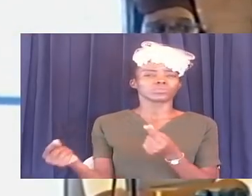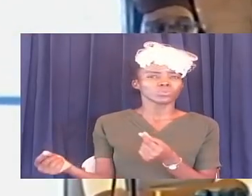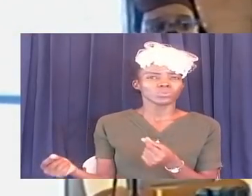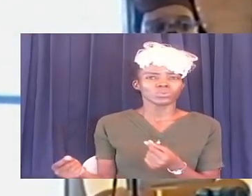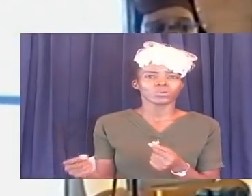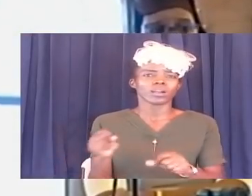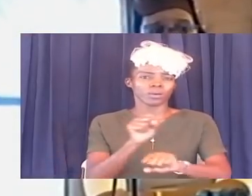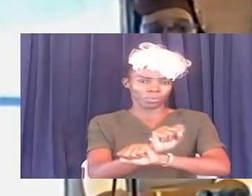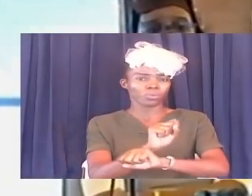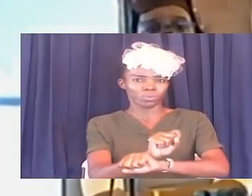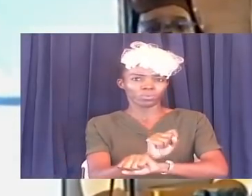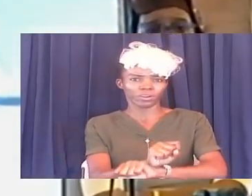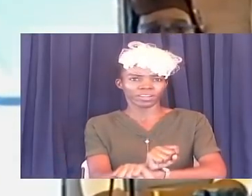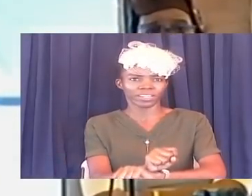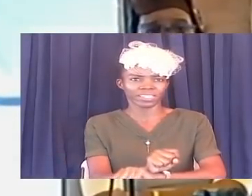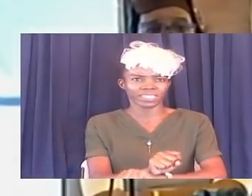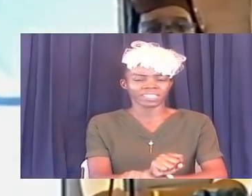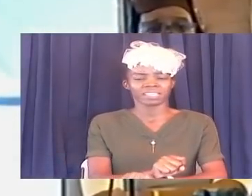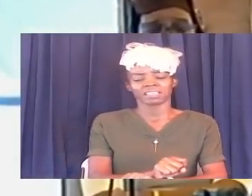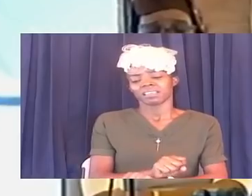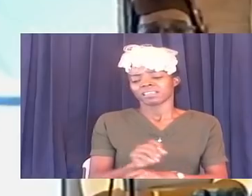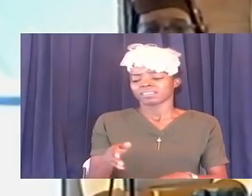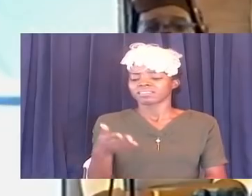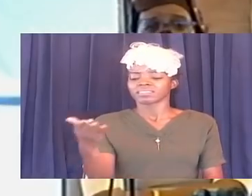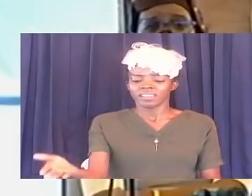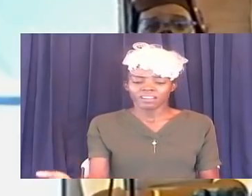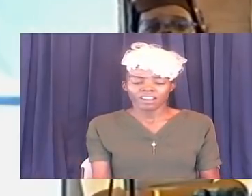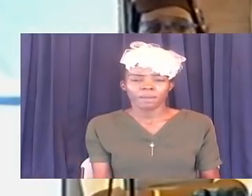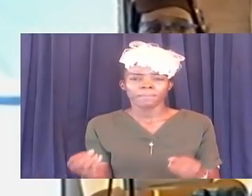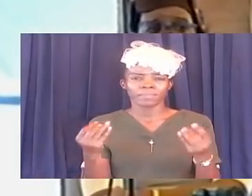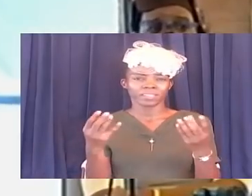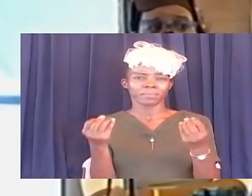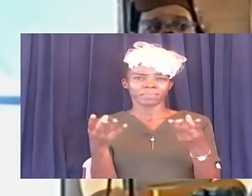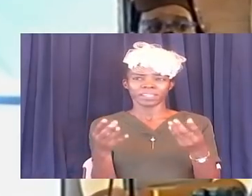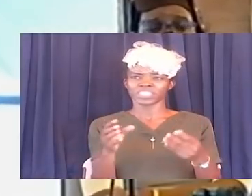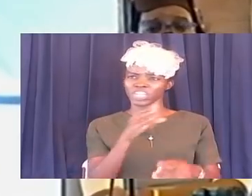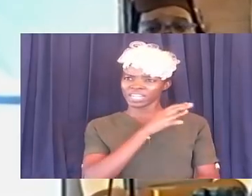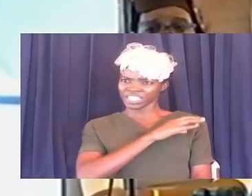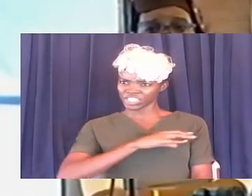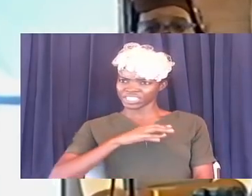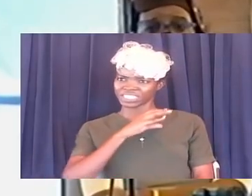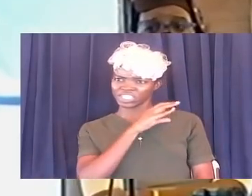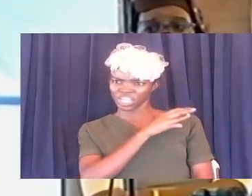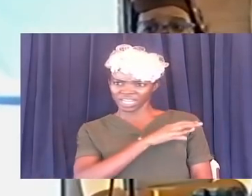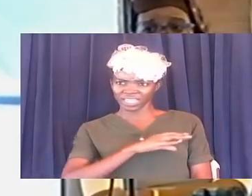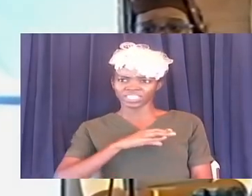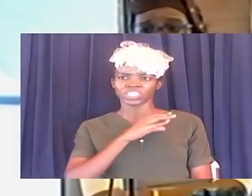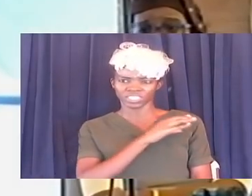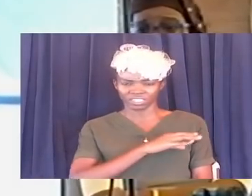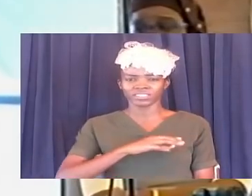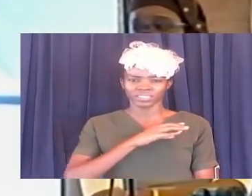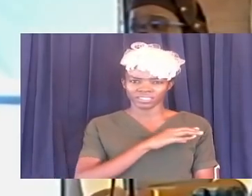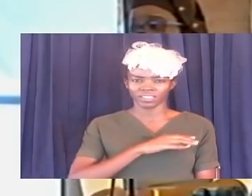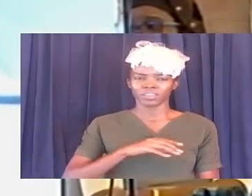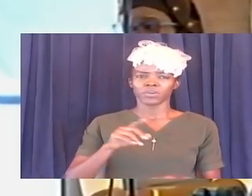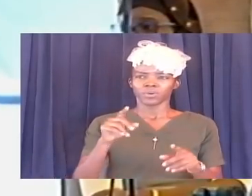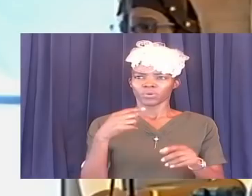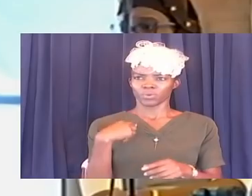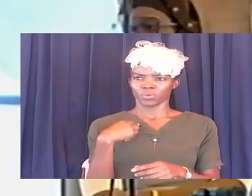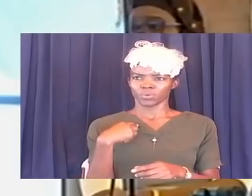want to be, there are challenges, there are exams, there are quizzes, hallelujah, and all sorts of things that we have